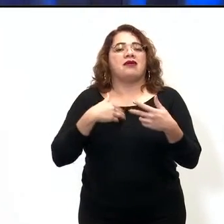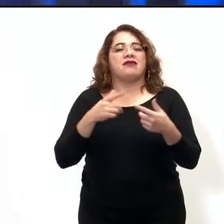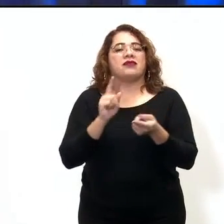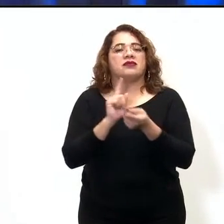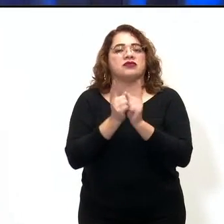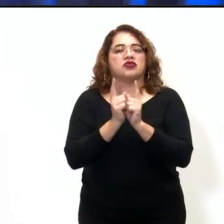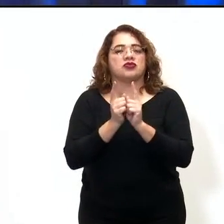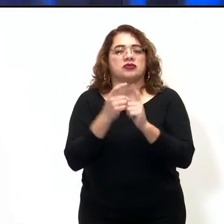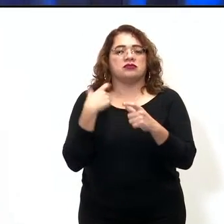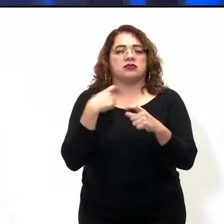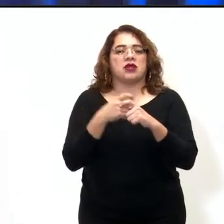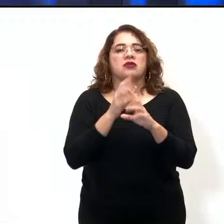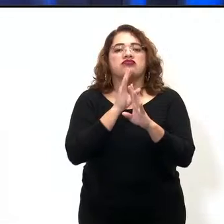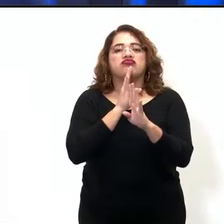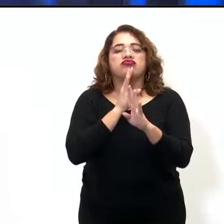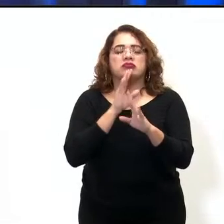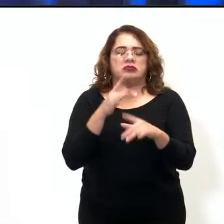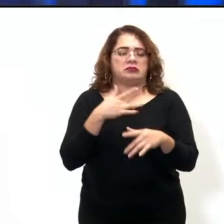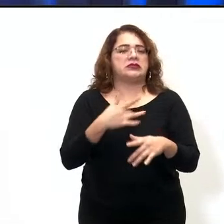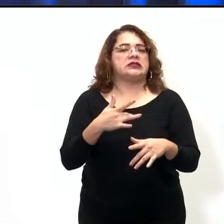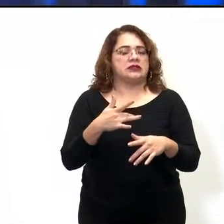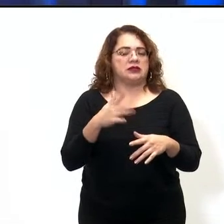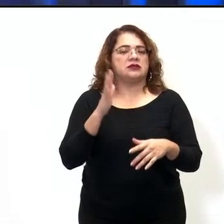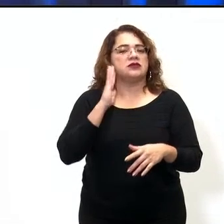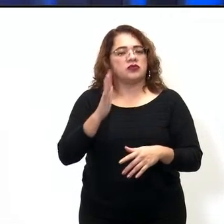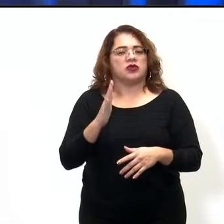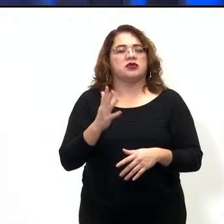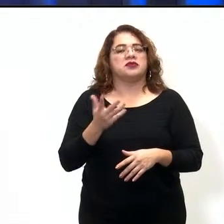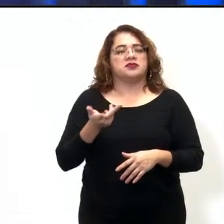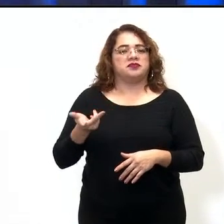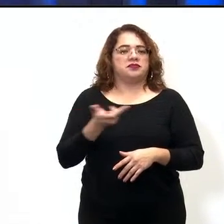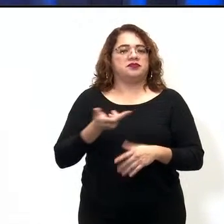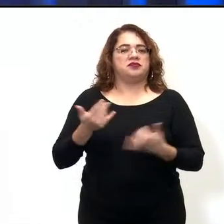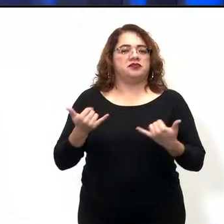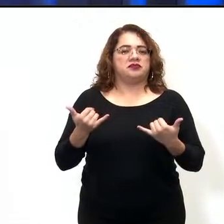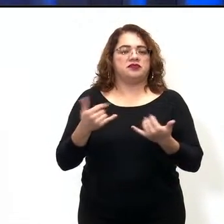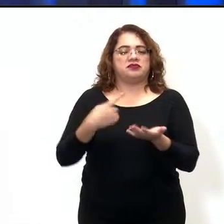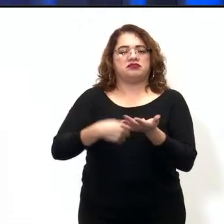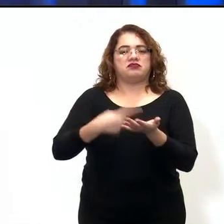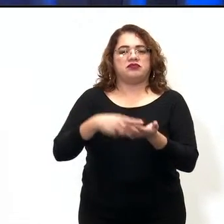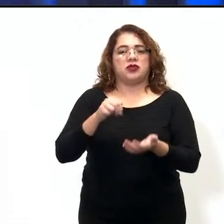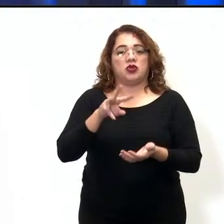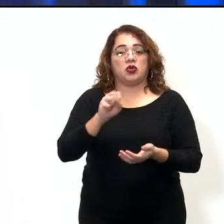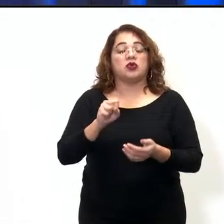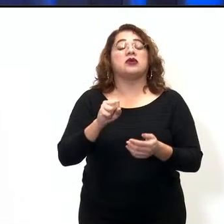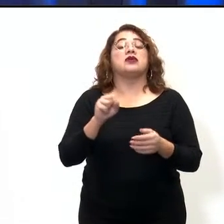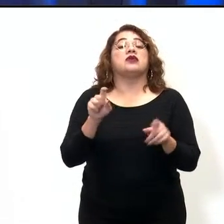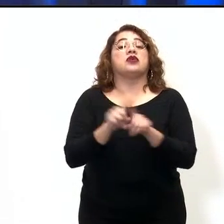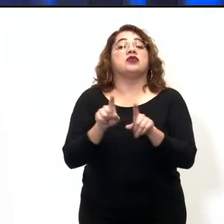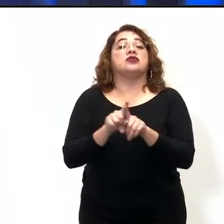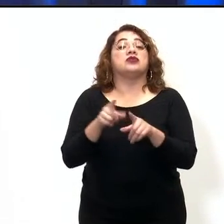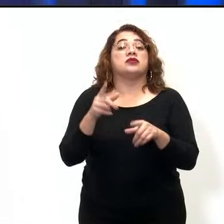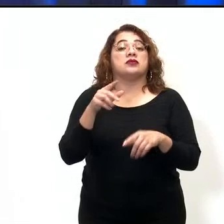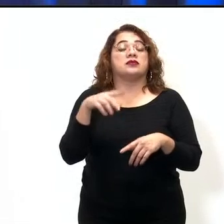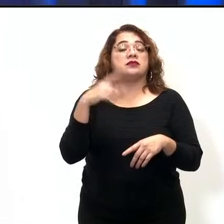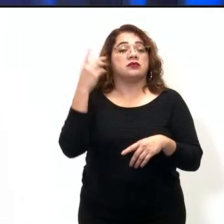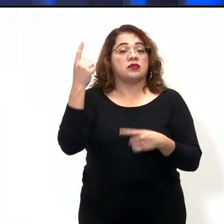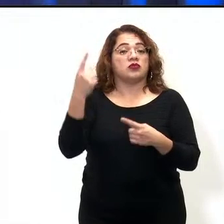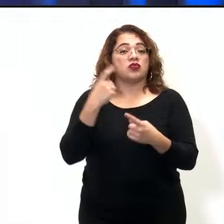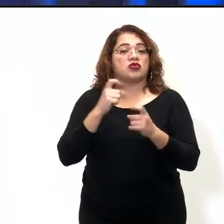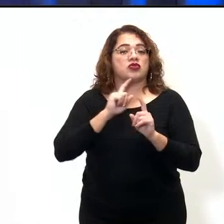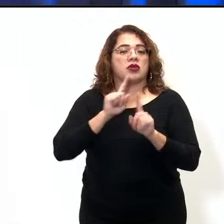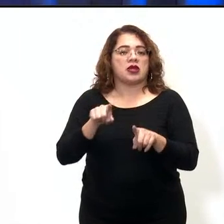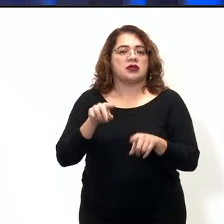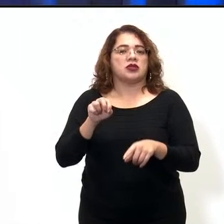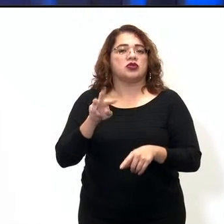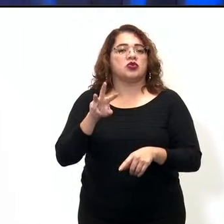our Spanish translation, as we always do. And there'll be an opportunity for the press to ask any questions as well. And so that will all happen.